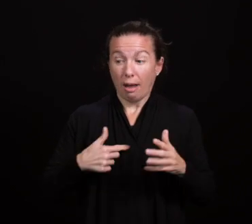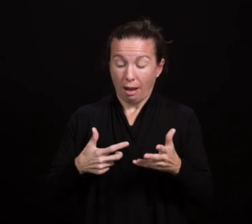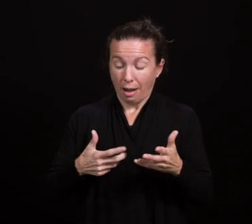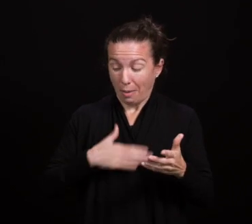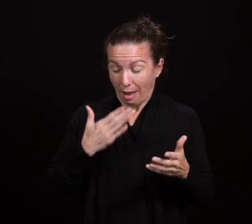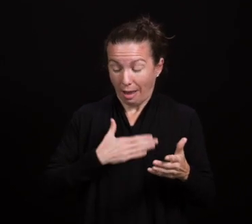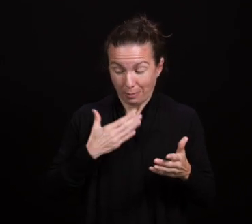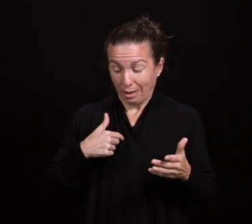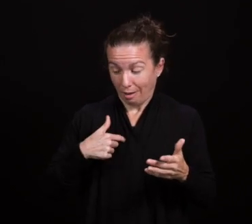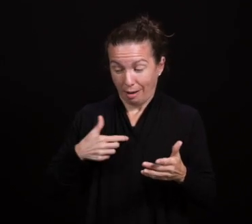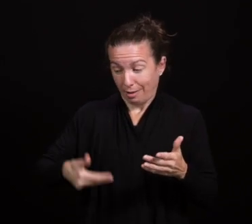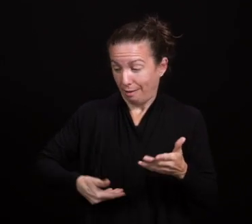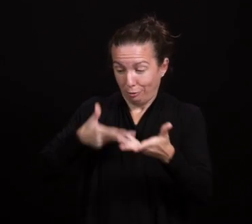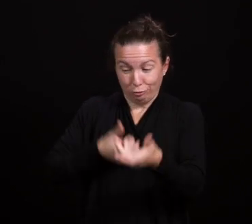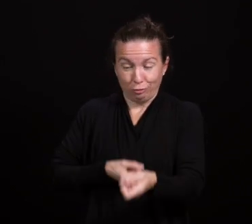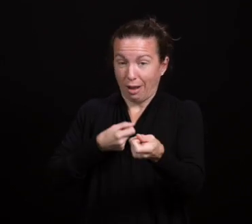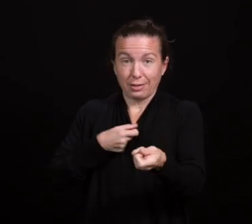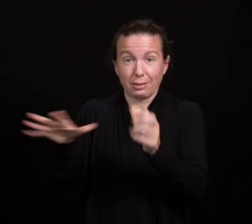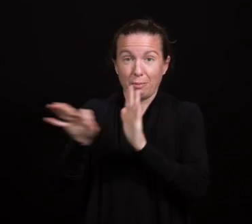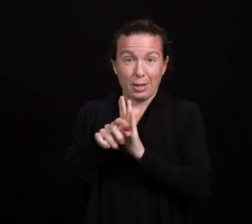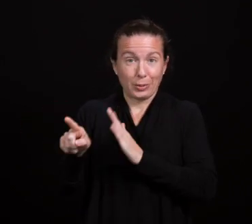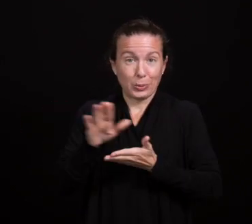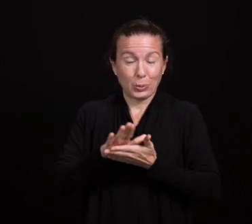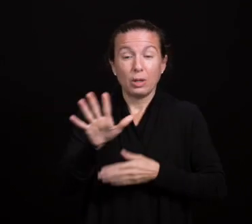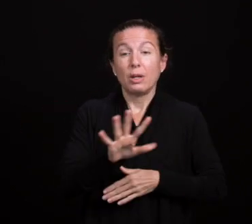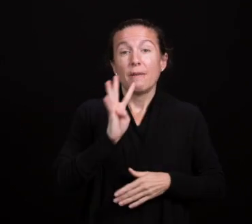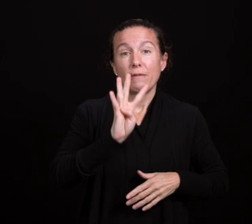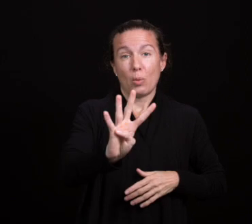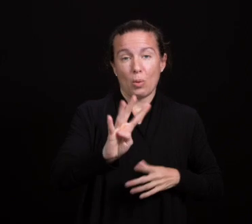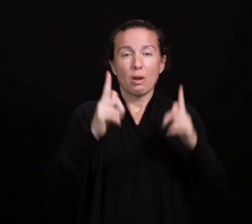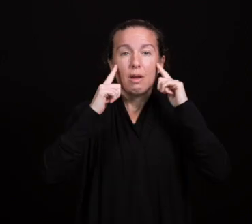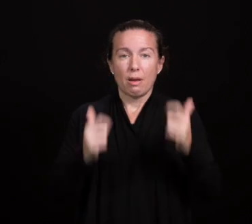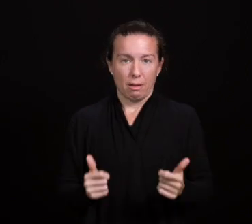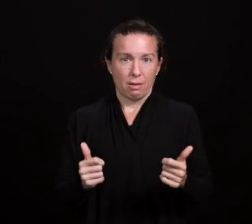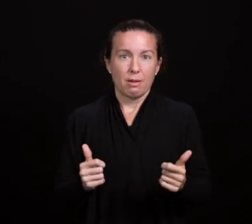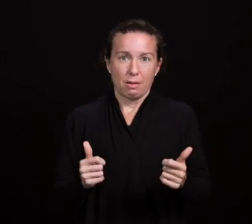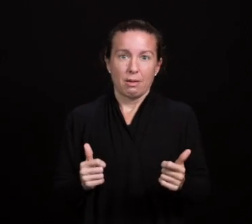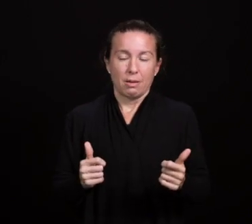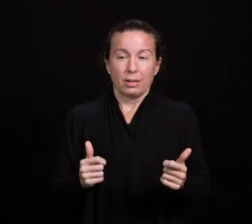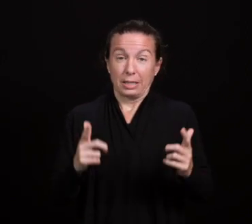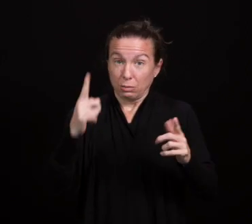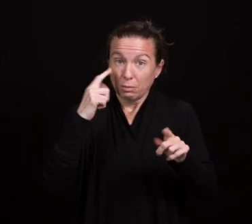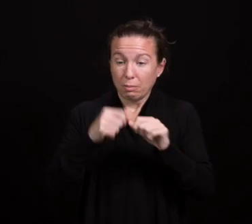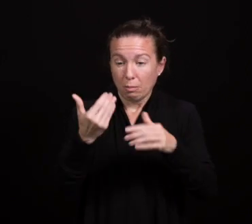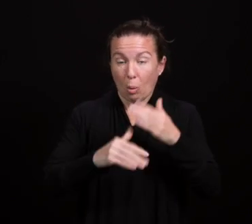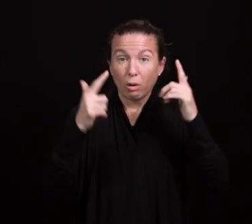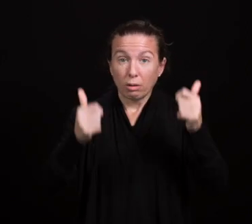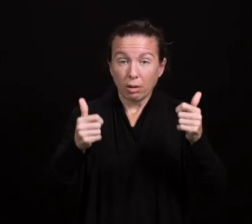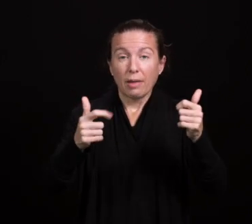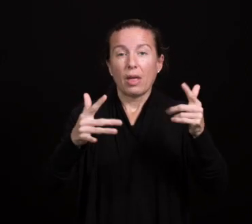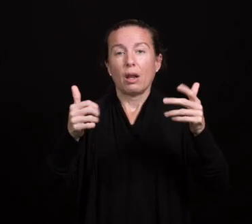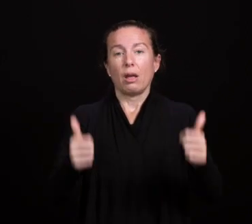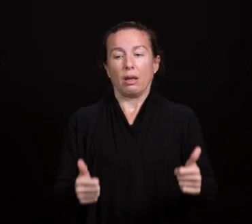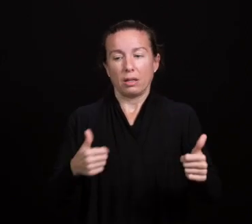hearing, we know it's going to come eventually someday. So at that point, we decided to go to Boston Children's